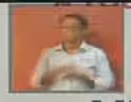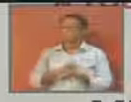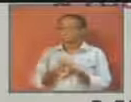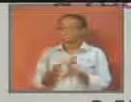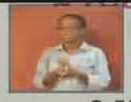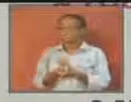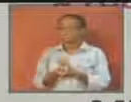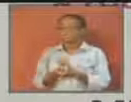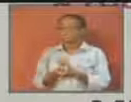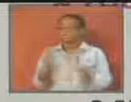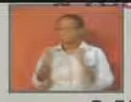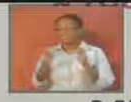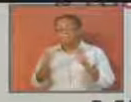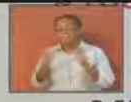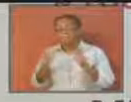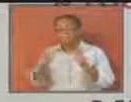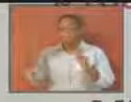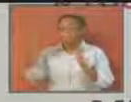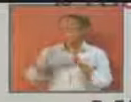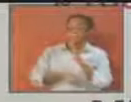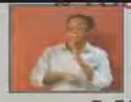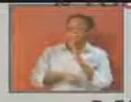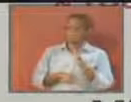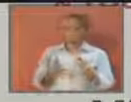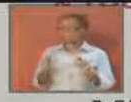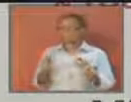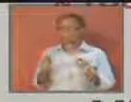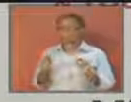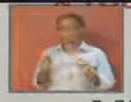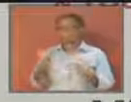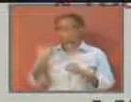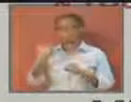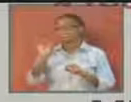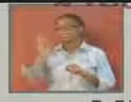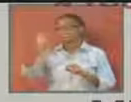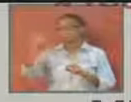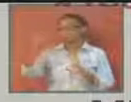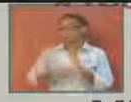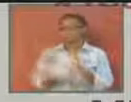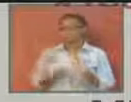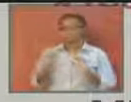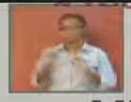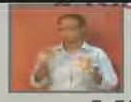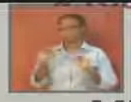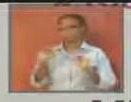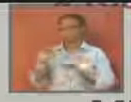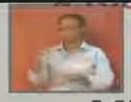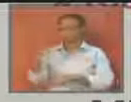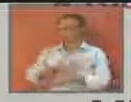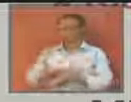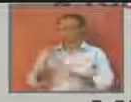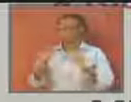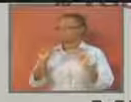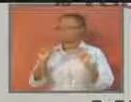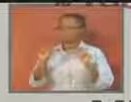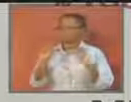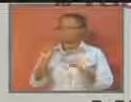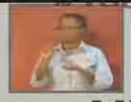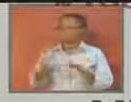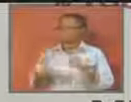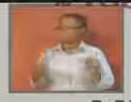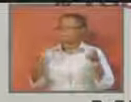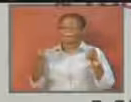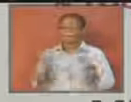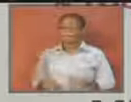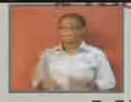population has been consistently following the guidelines and continue to do so. We expect that that curve will continue to move in the direction we want it to move, which